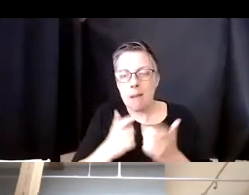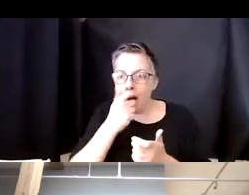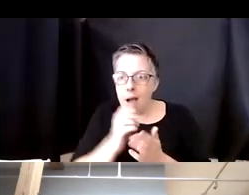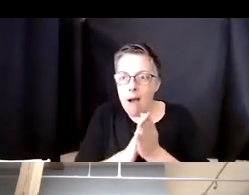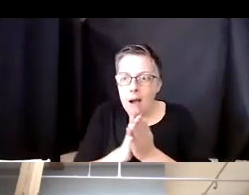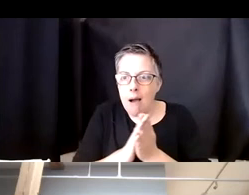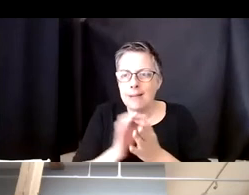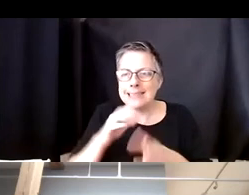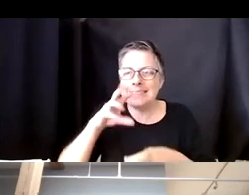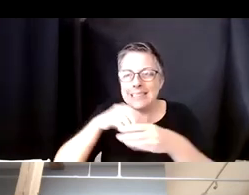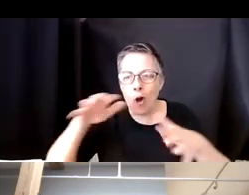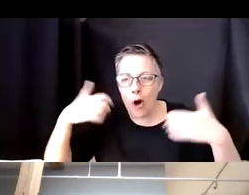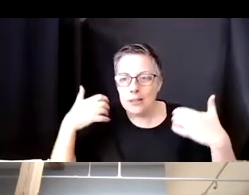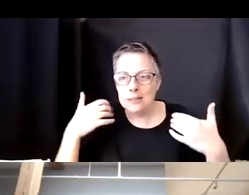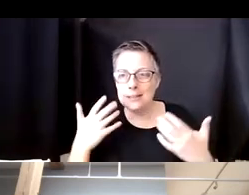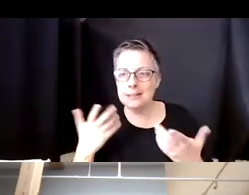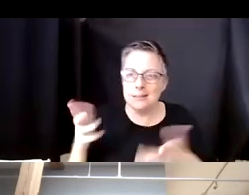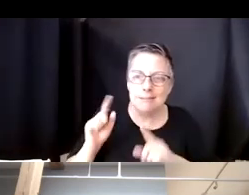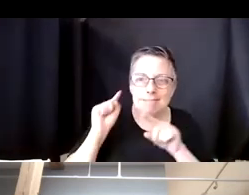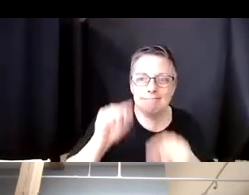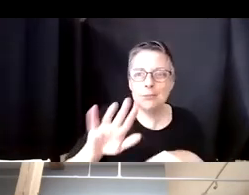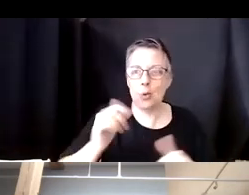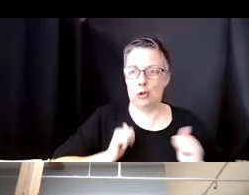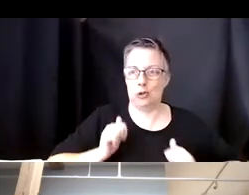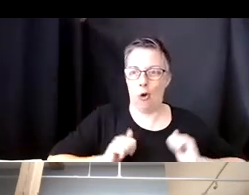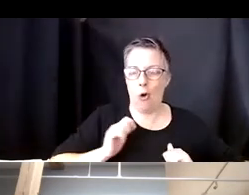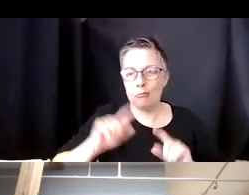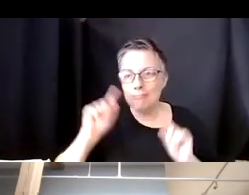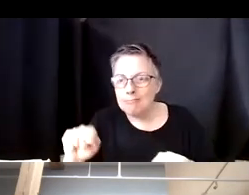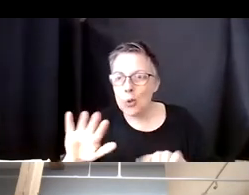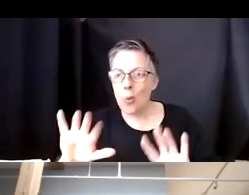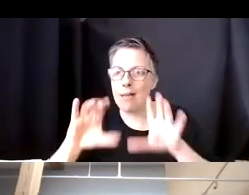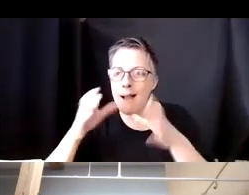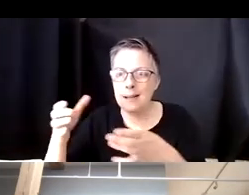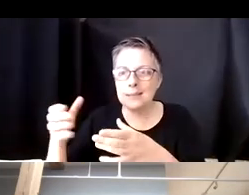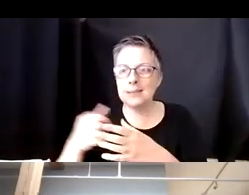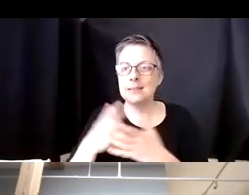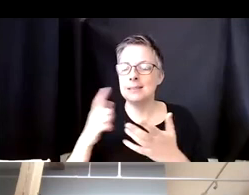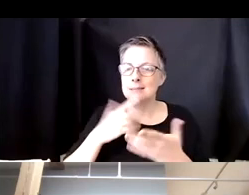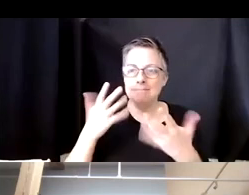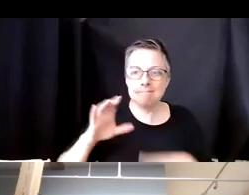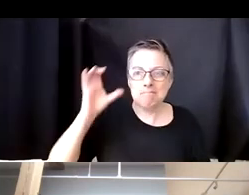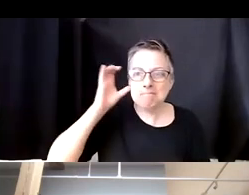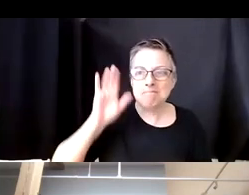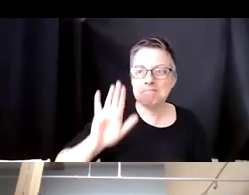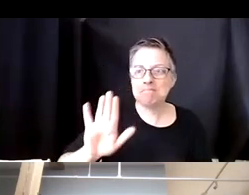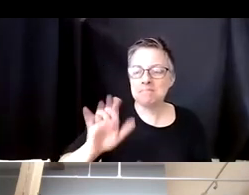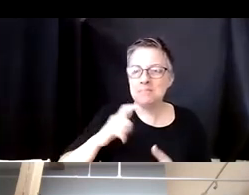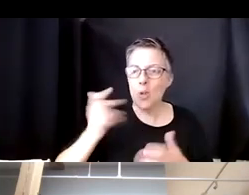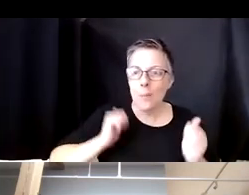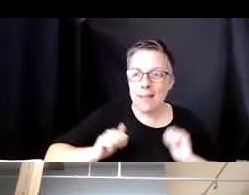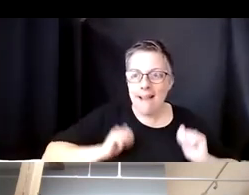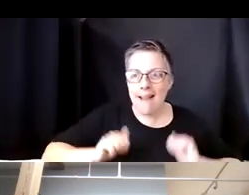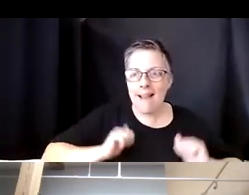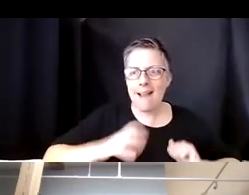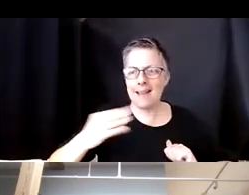of the audience. They came to your show. They came to some of your classes. They listened to your play, and